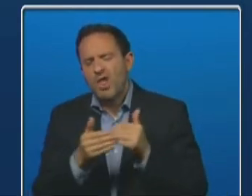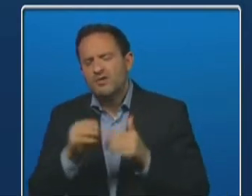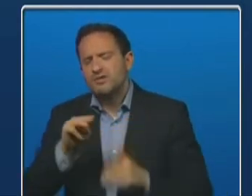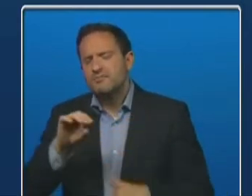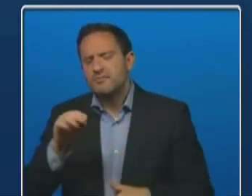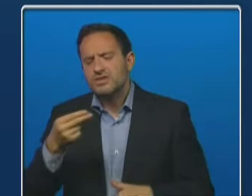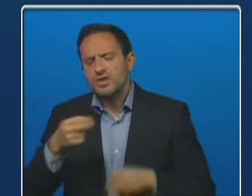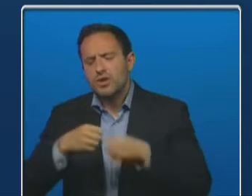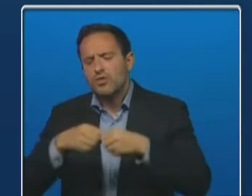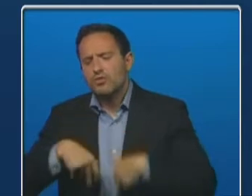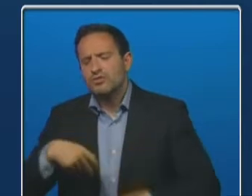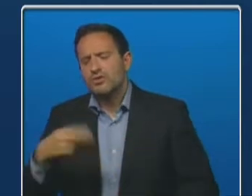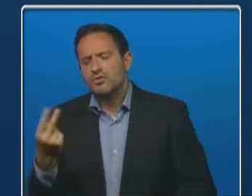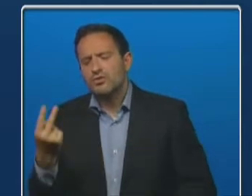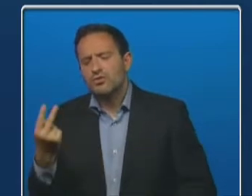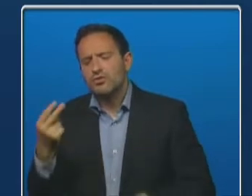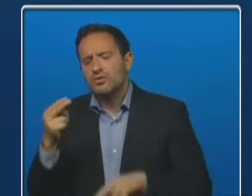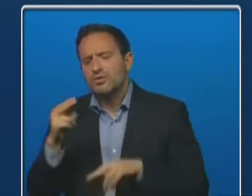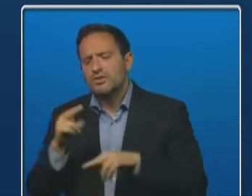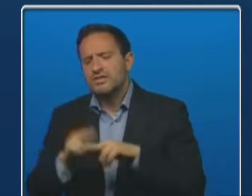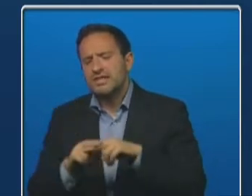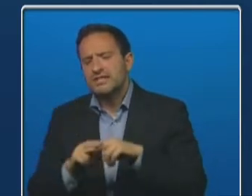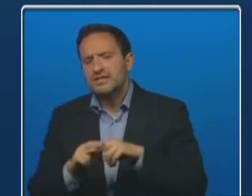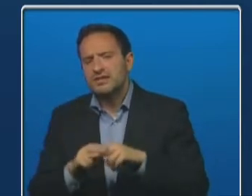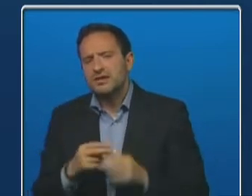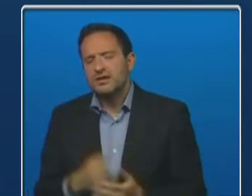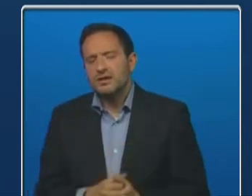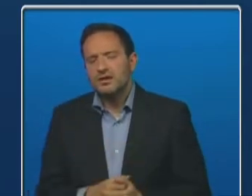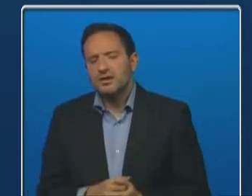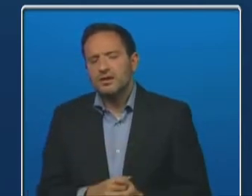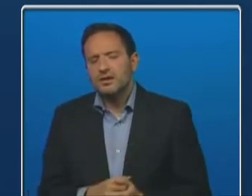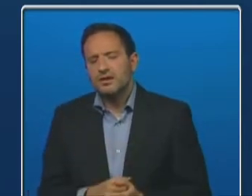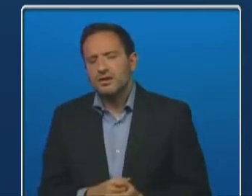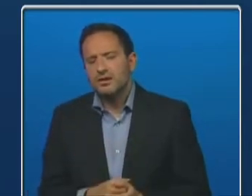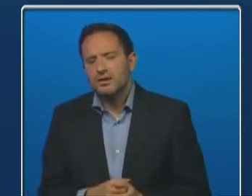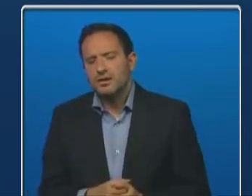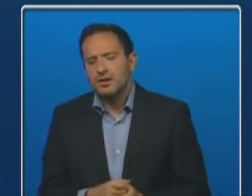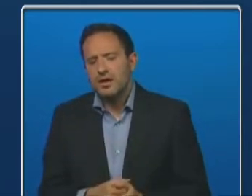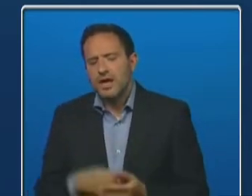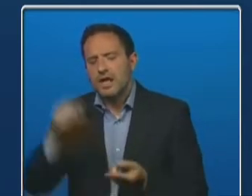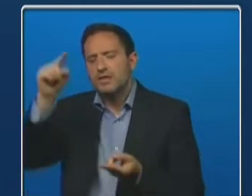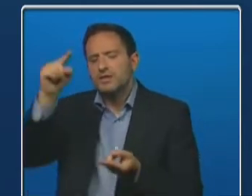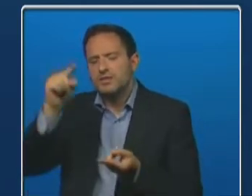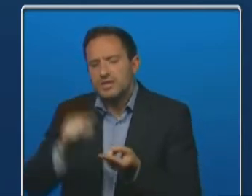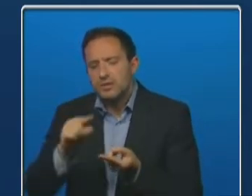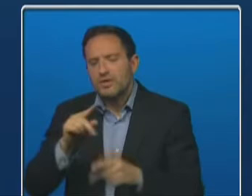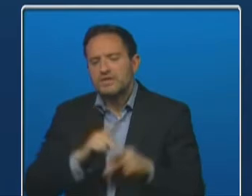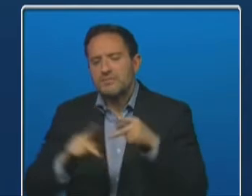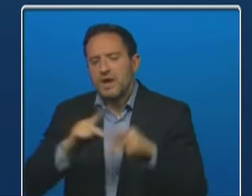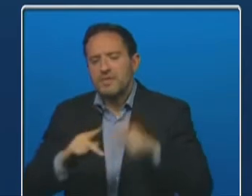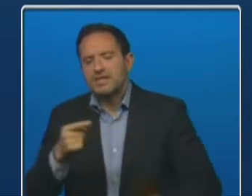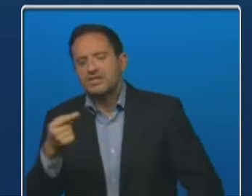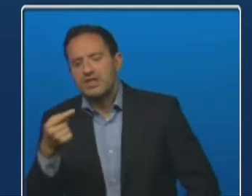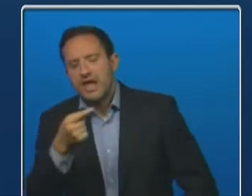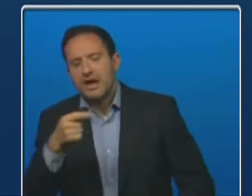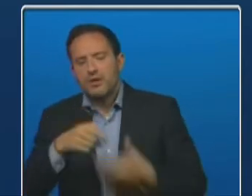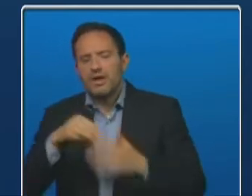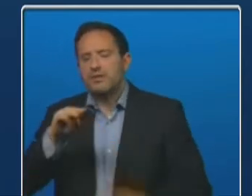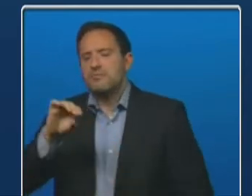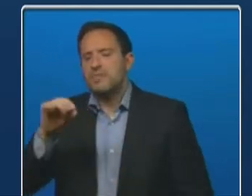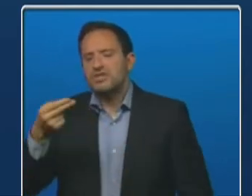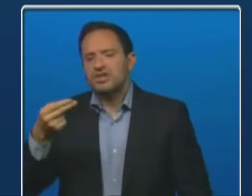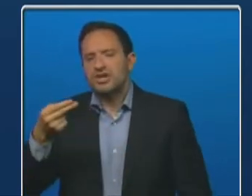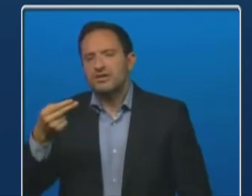losing 2 seats? And talk about the decrease in population there in Michigan that led to